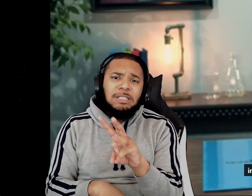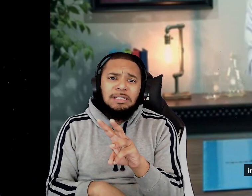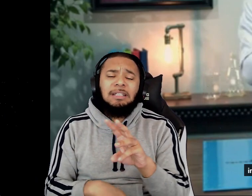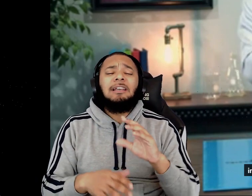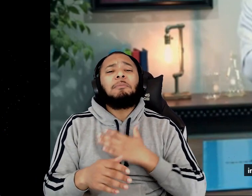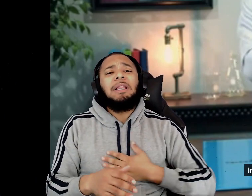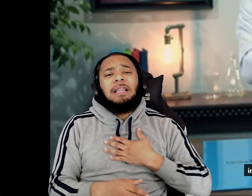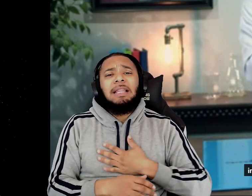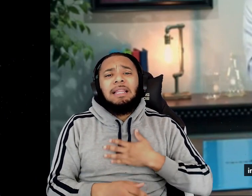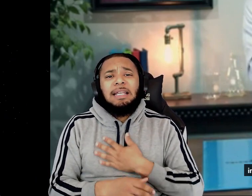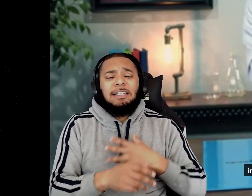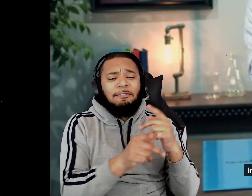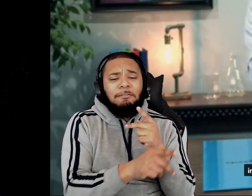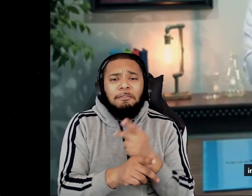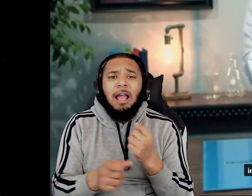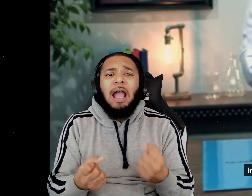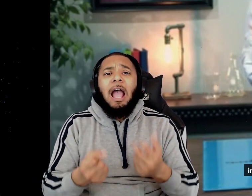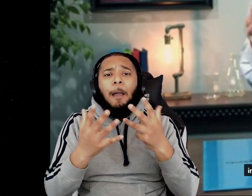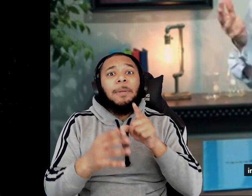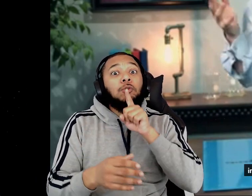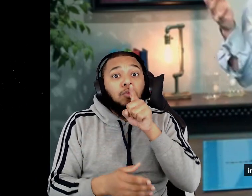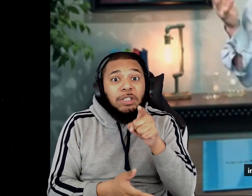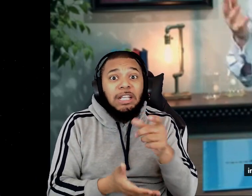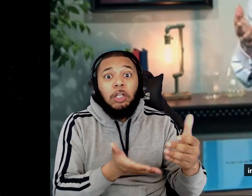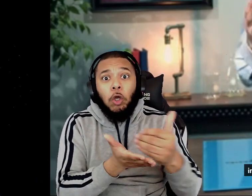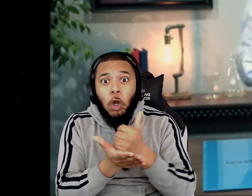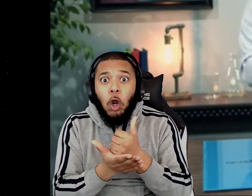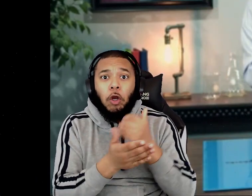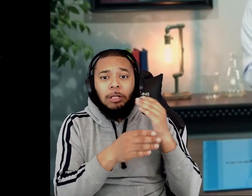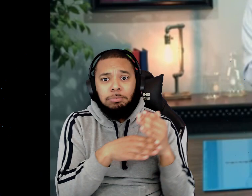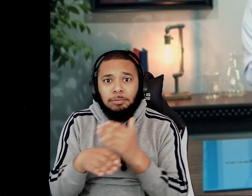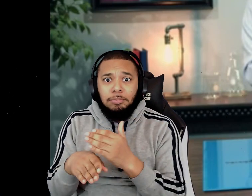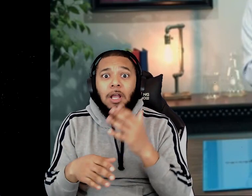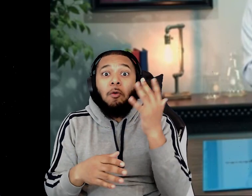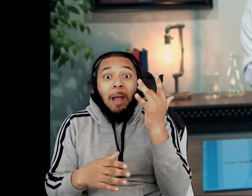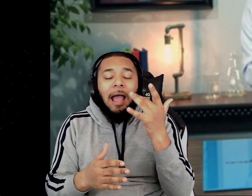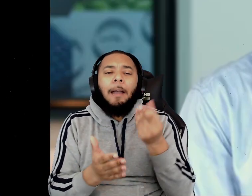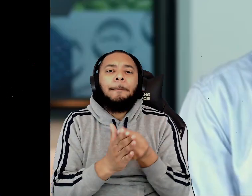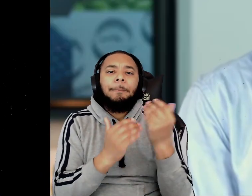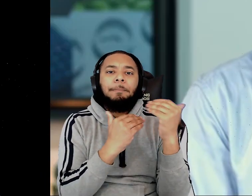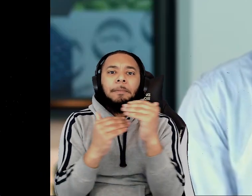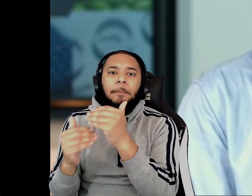smaller increments how much money you're making so you can actually budget your money properly.